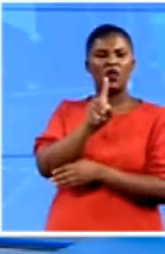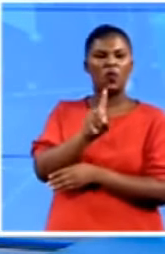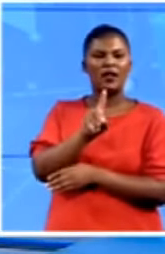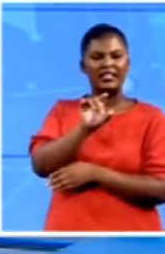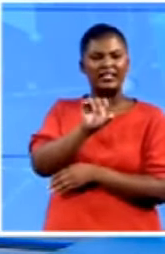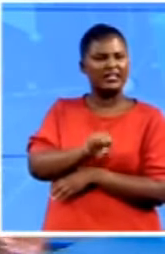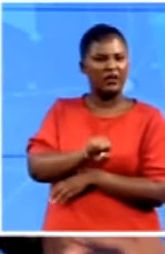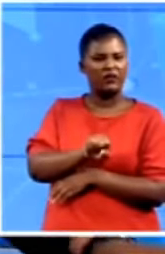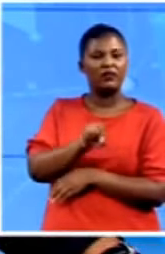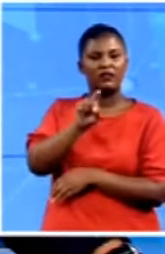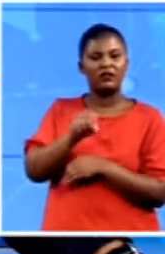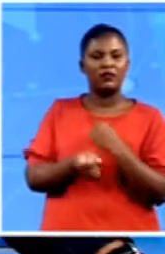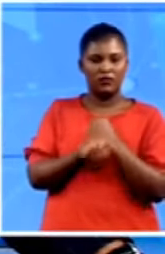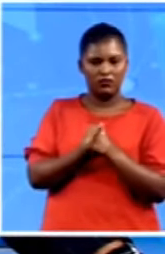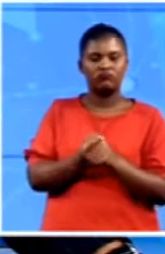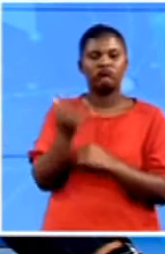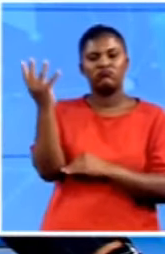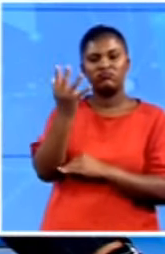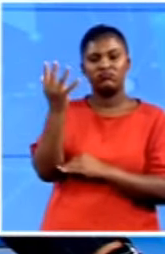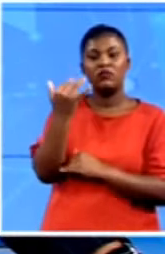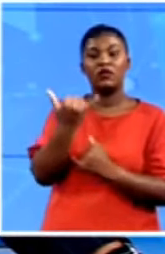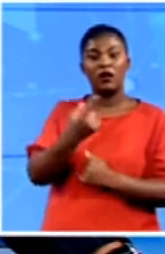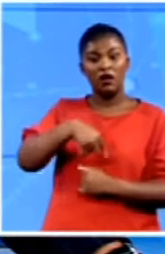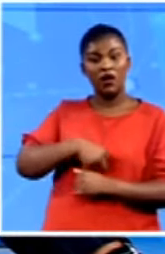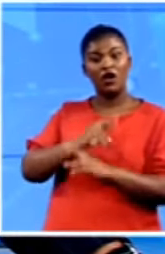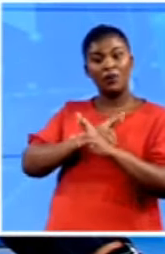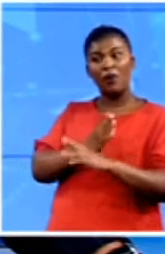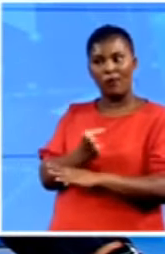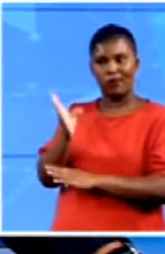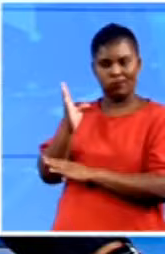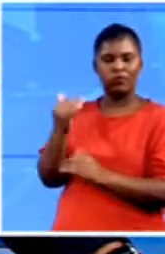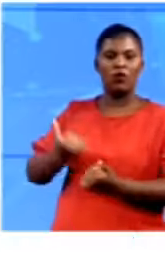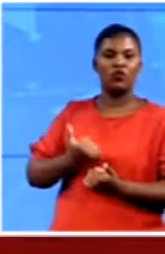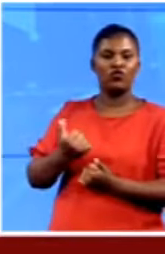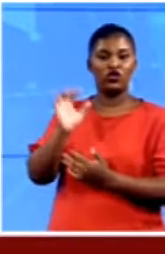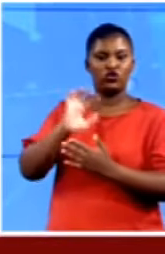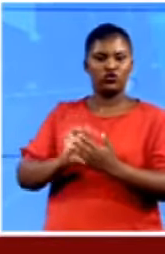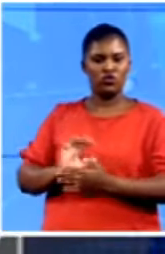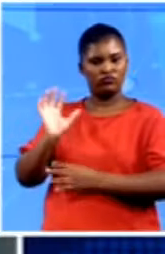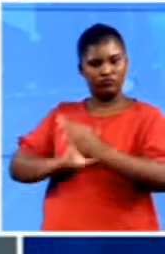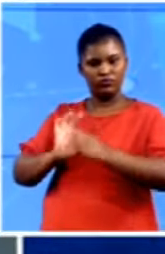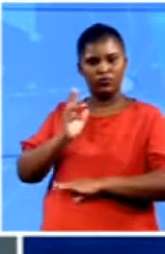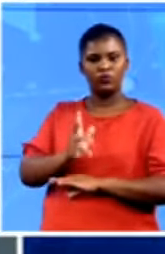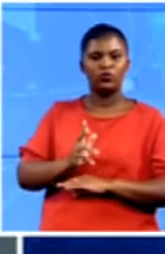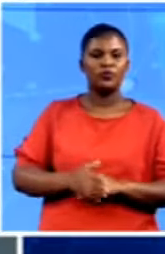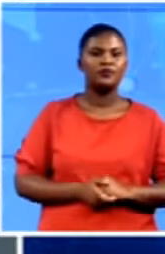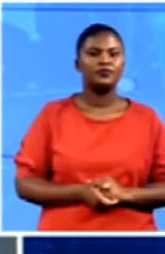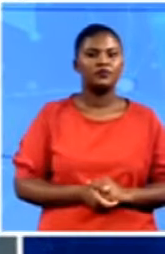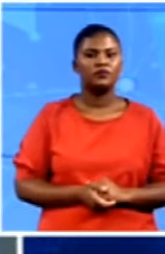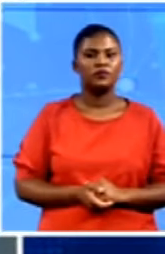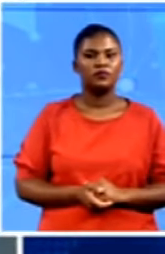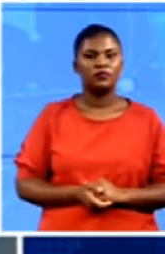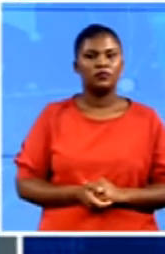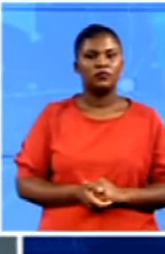Our reporter Chriselda Lewis is on standby at that story. Chriselda, a very welcome back to you. What